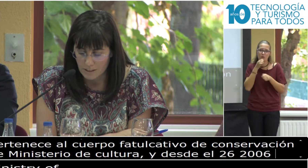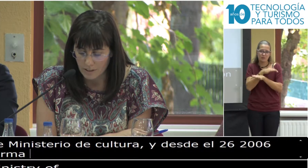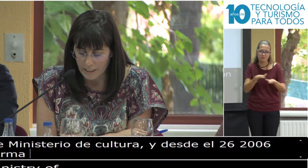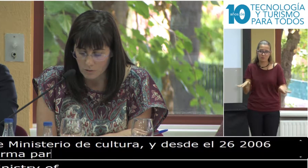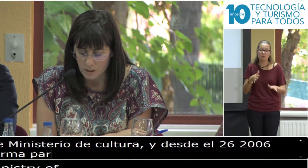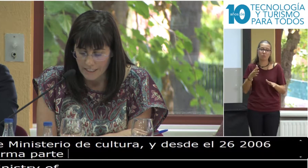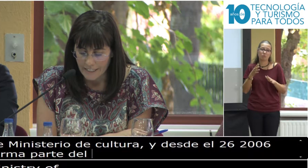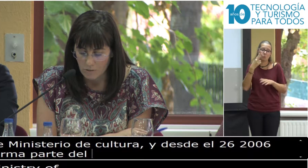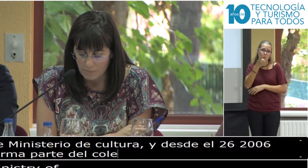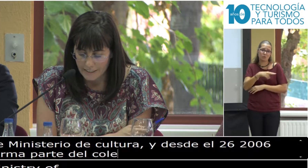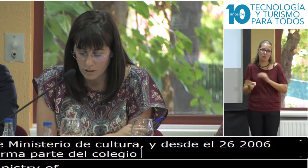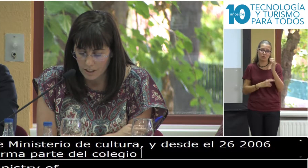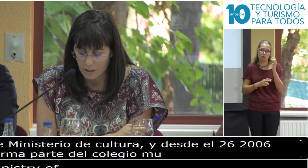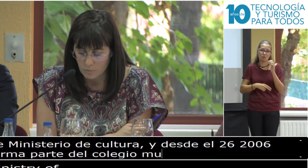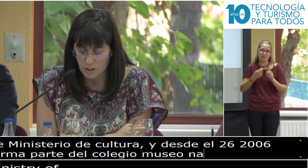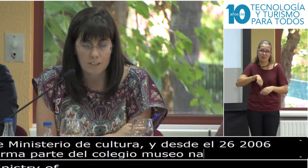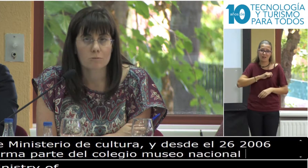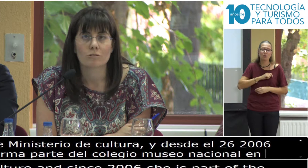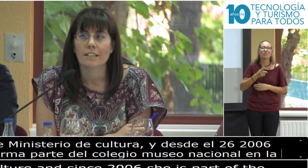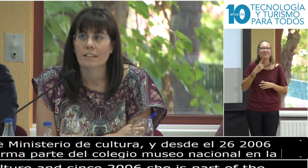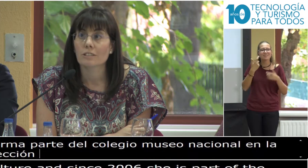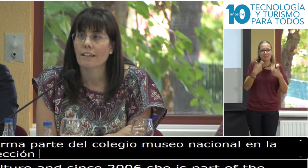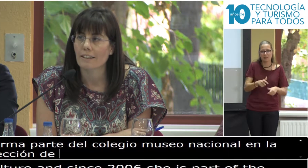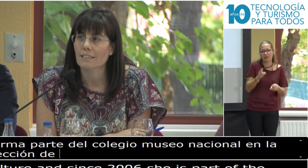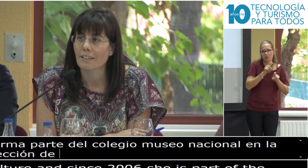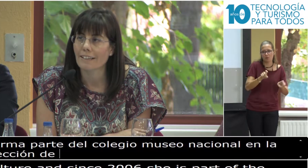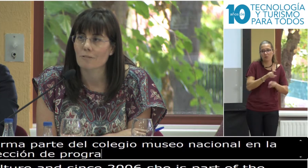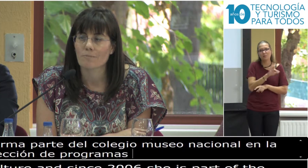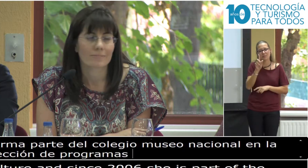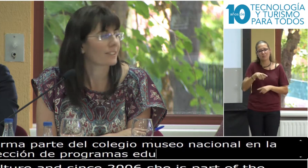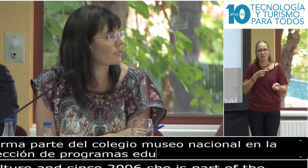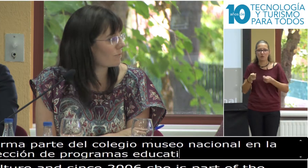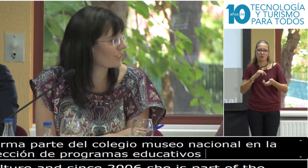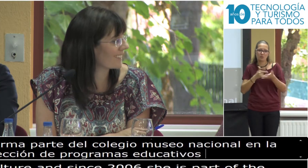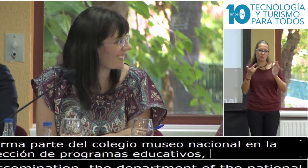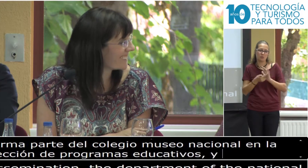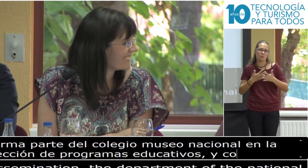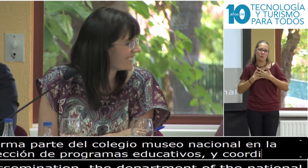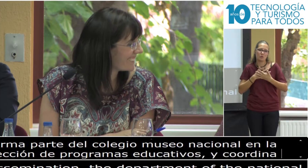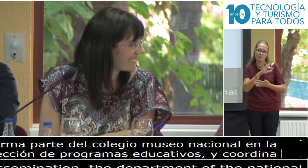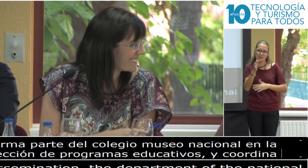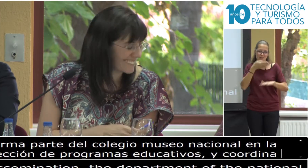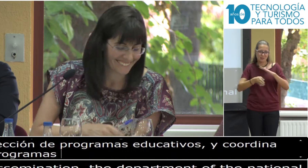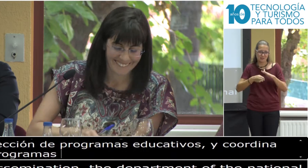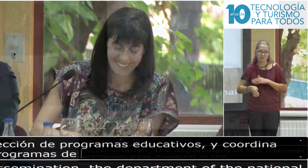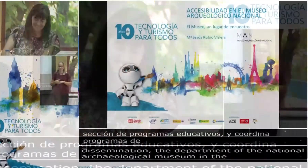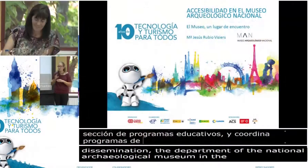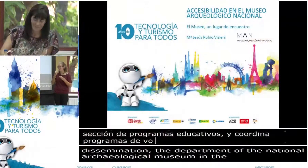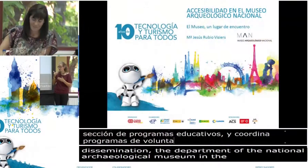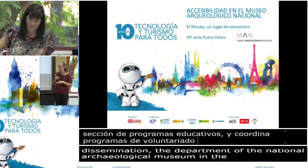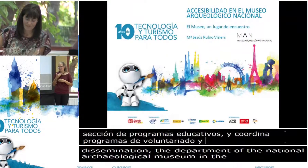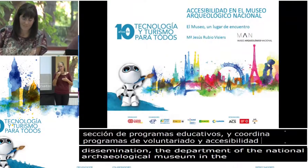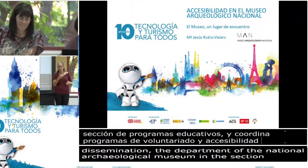the National Archaeological Museum in the section of training programs. You have the